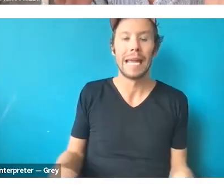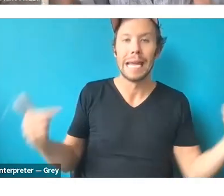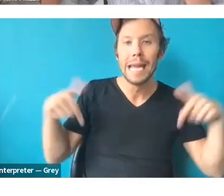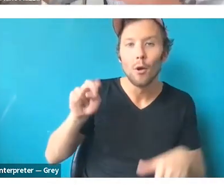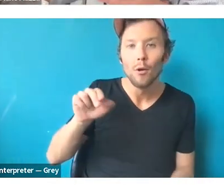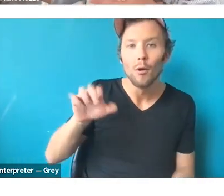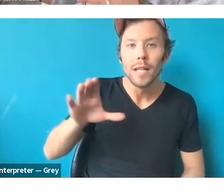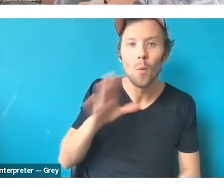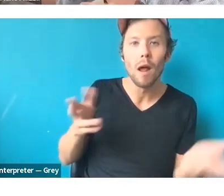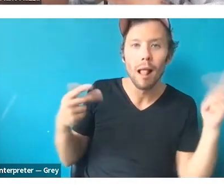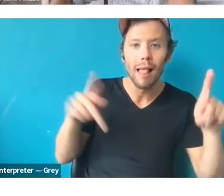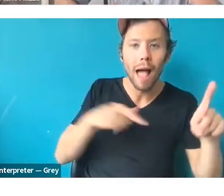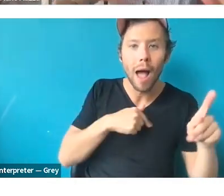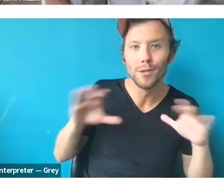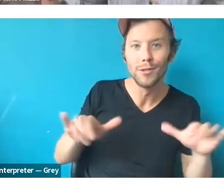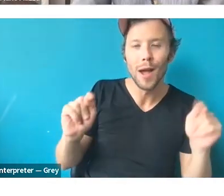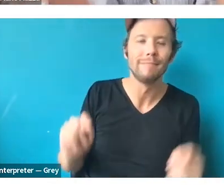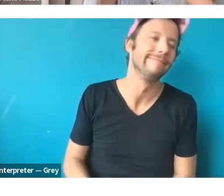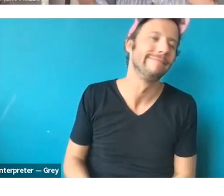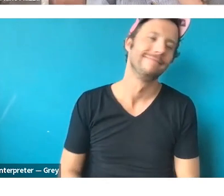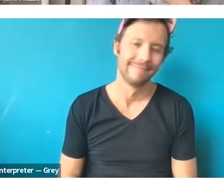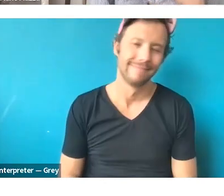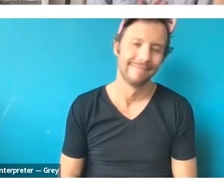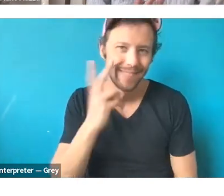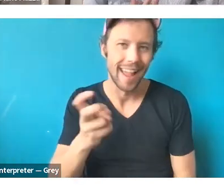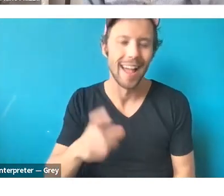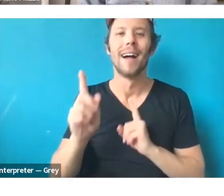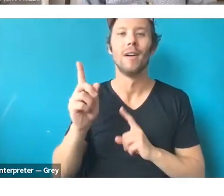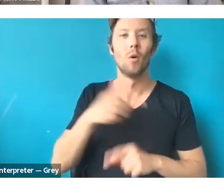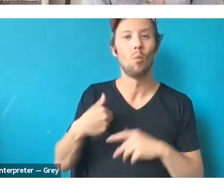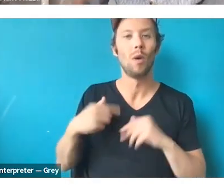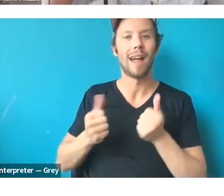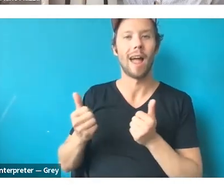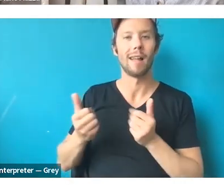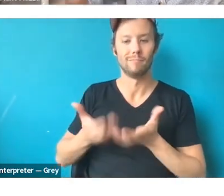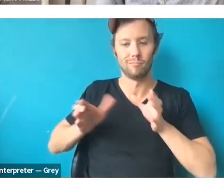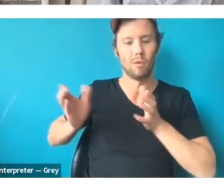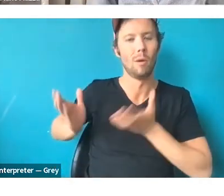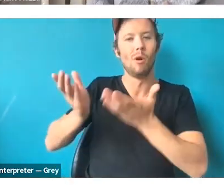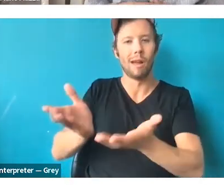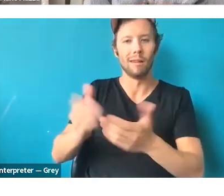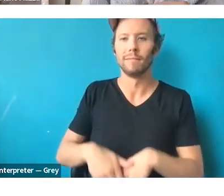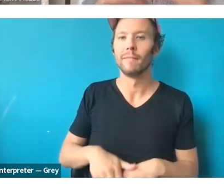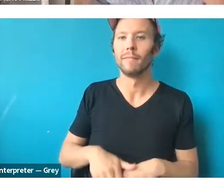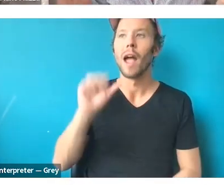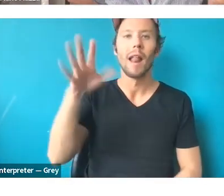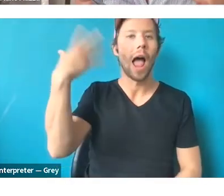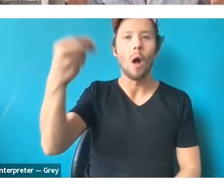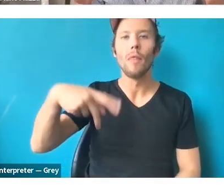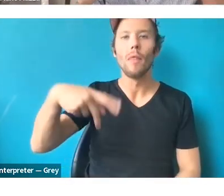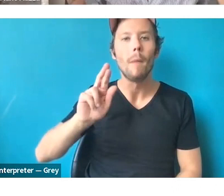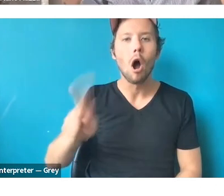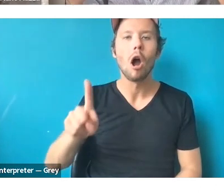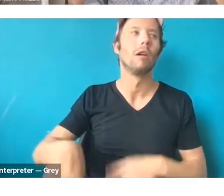backyard, but we can bring our own vats with us and really get everyone engaged. As the sun's coming out, we can go to the park, get people